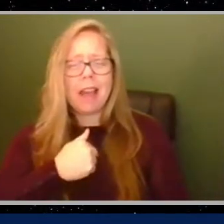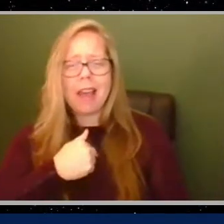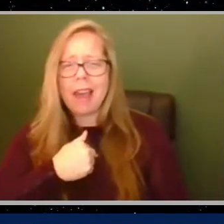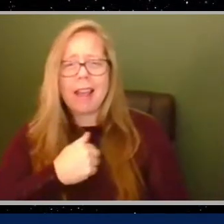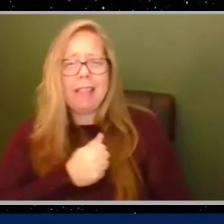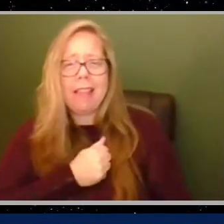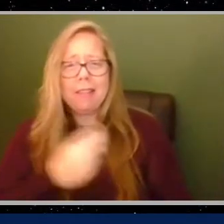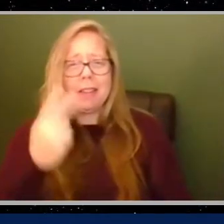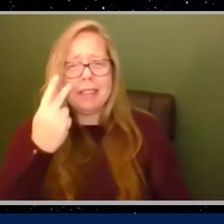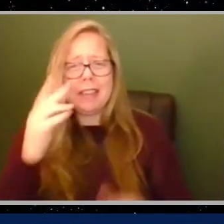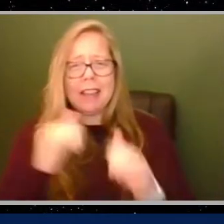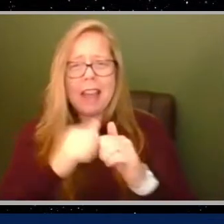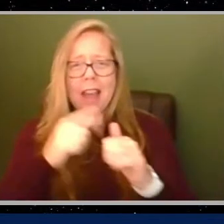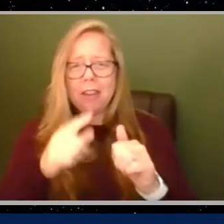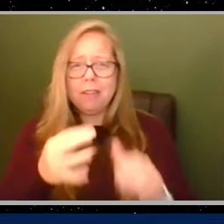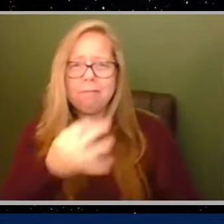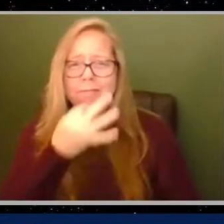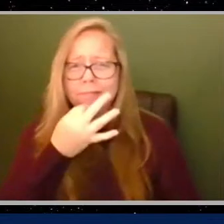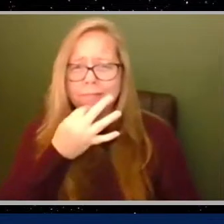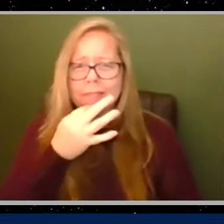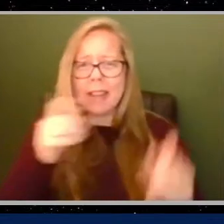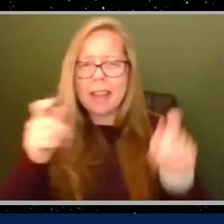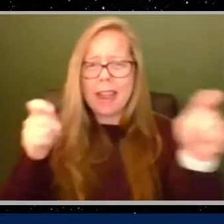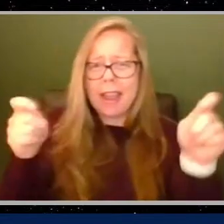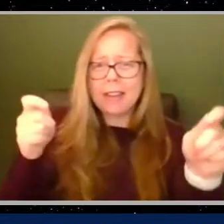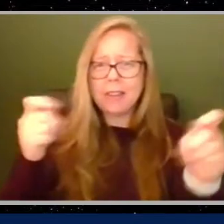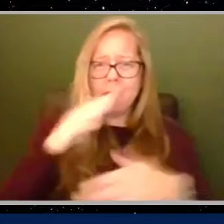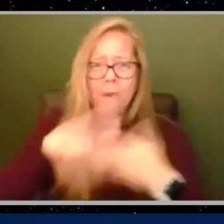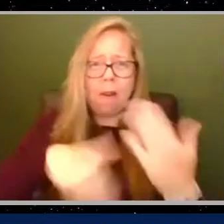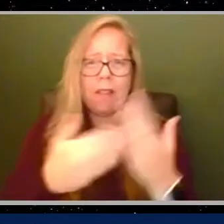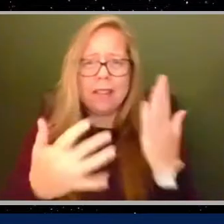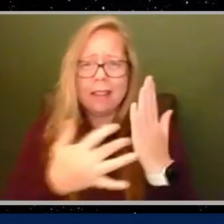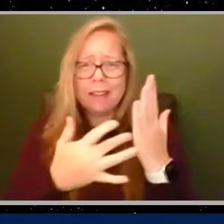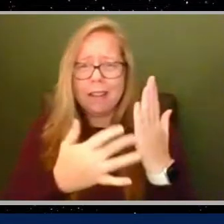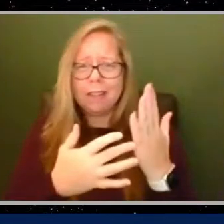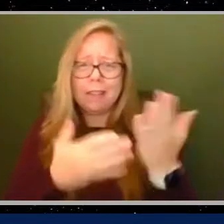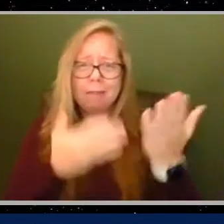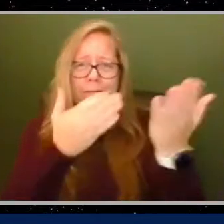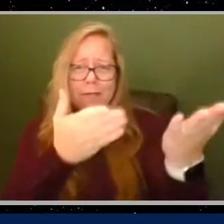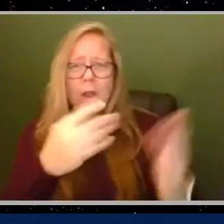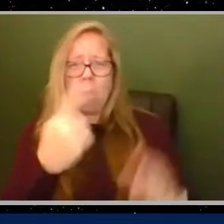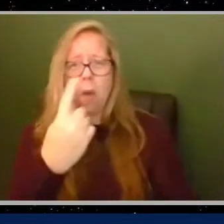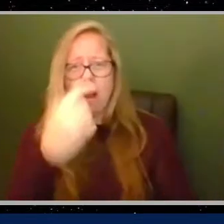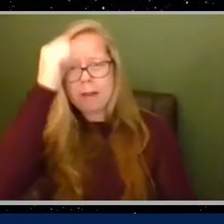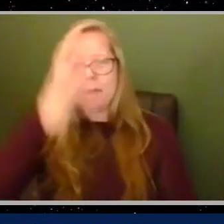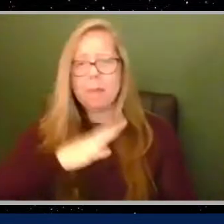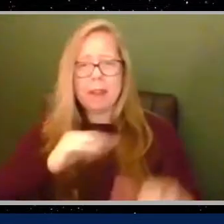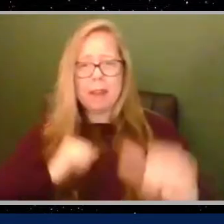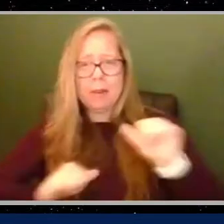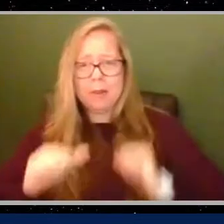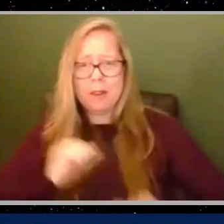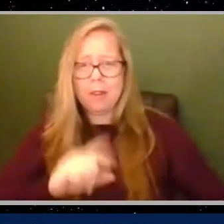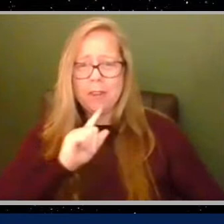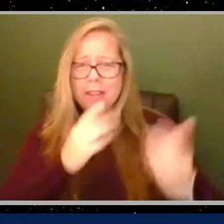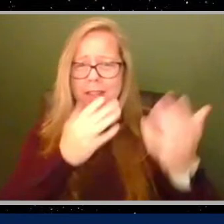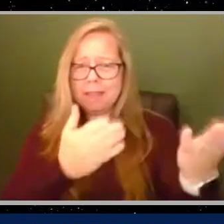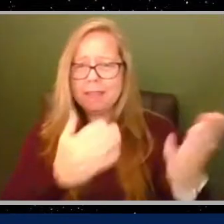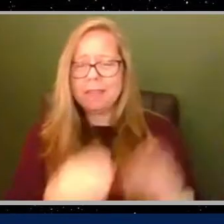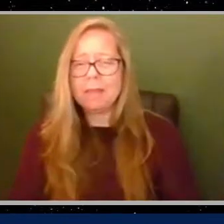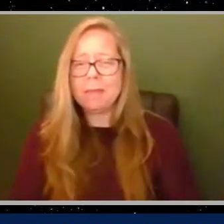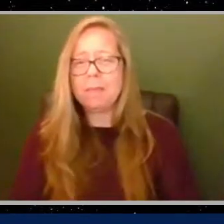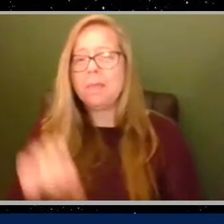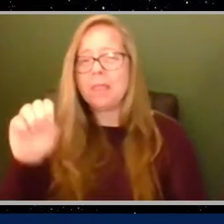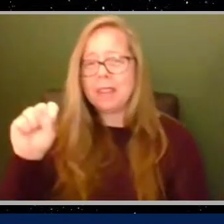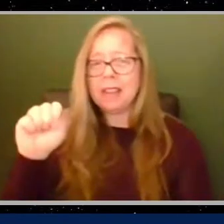the screen. Yes, that could be a show in and of itself. We just I'm don't. doing great. So true. And it's always entertaining to